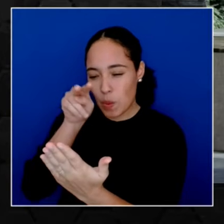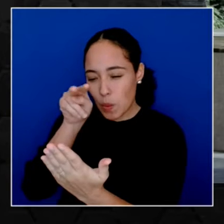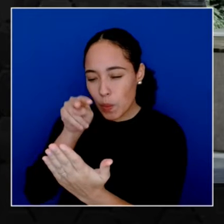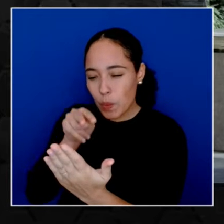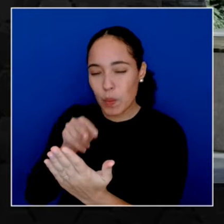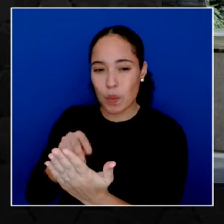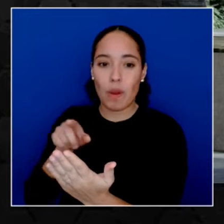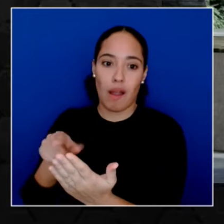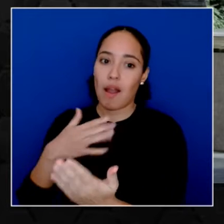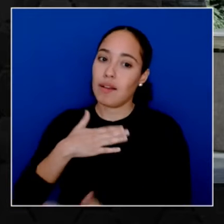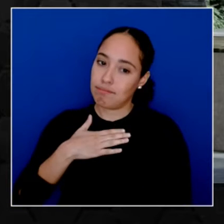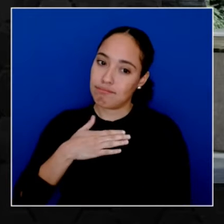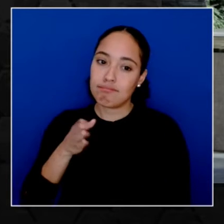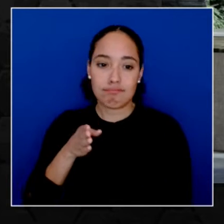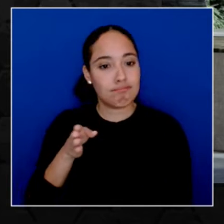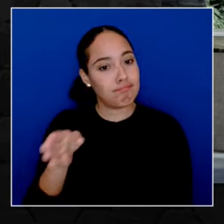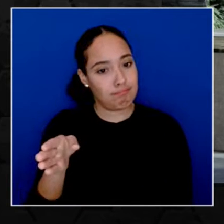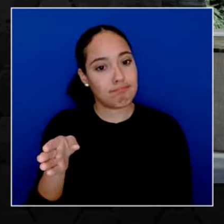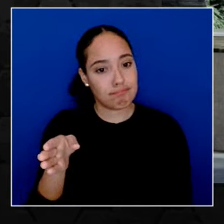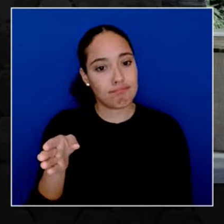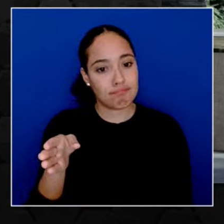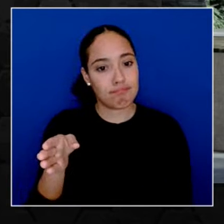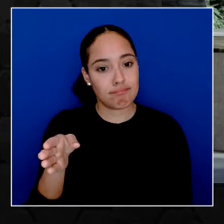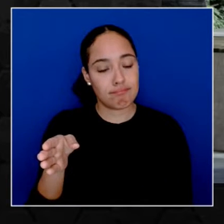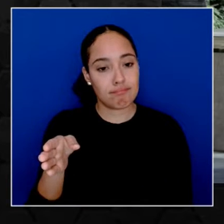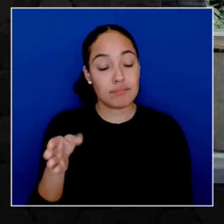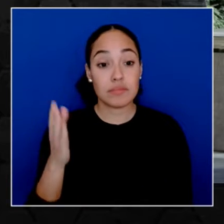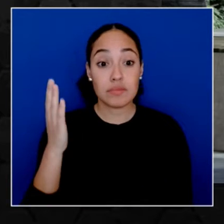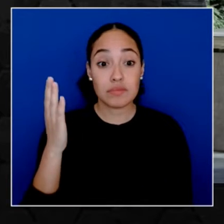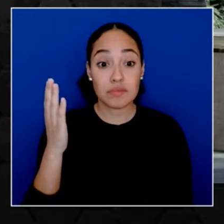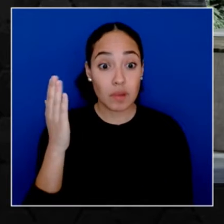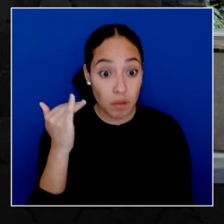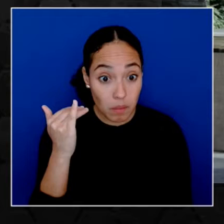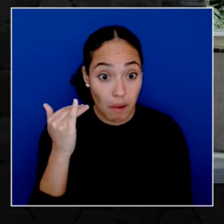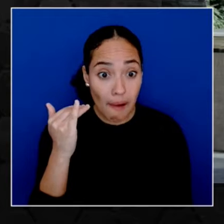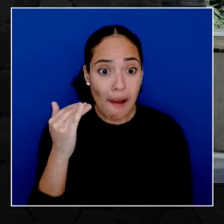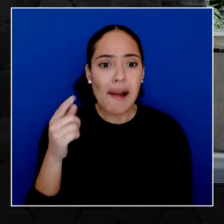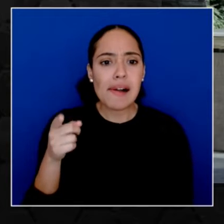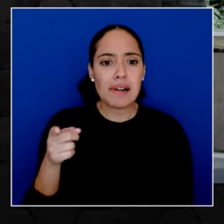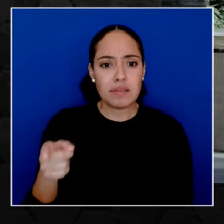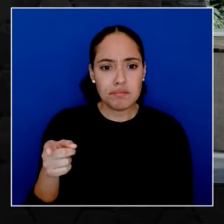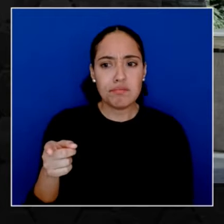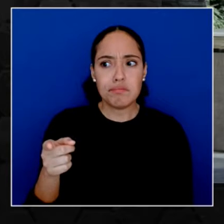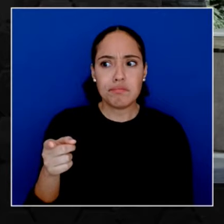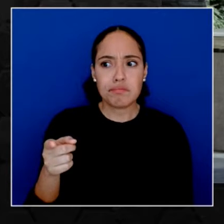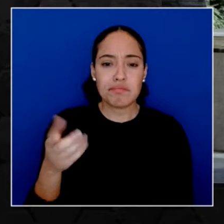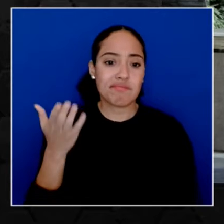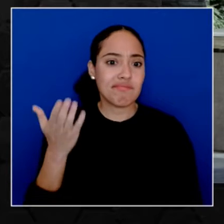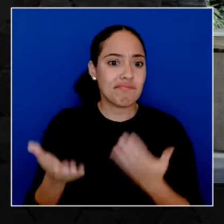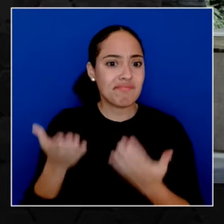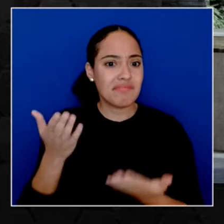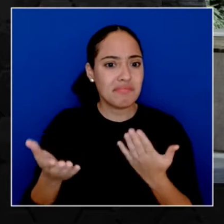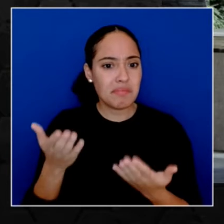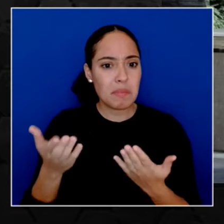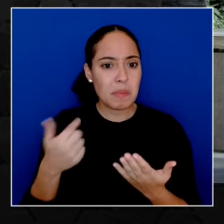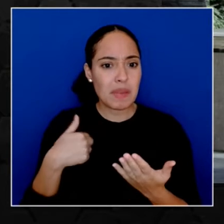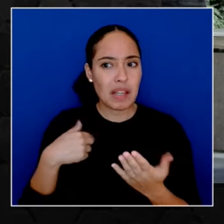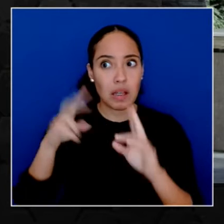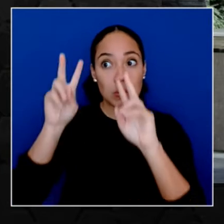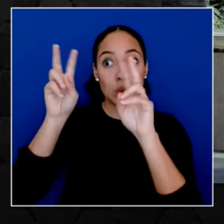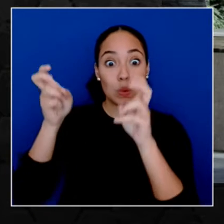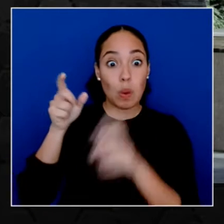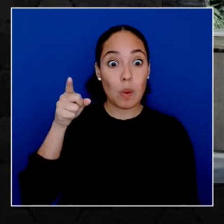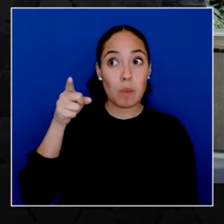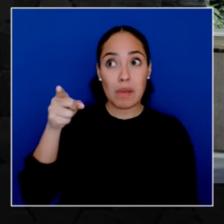text-based learning better is because at times, you might already be knowing a particular topic, but you may not be knowing parts of that